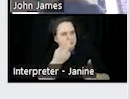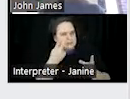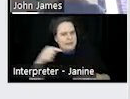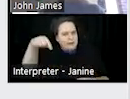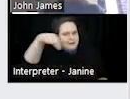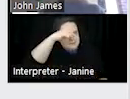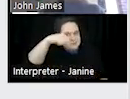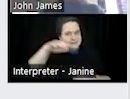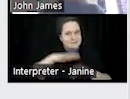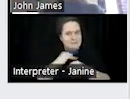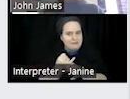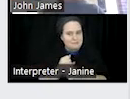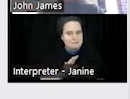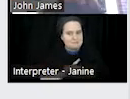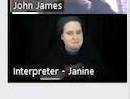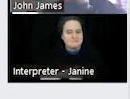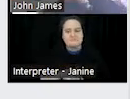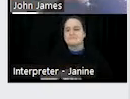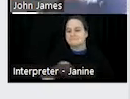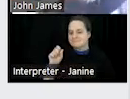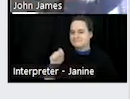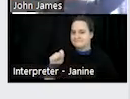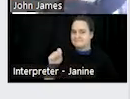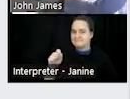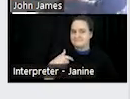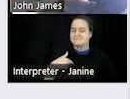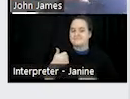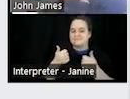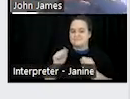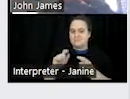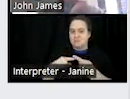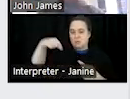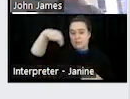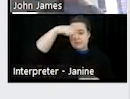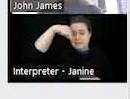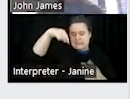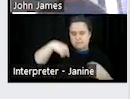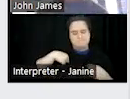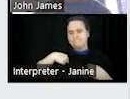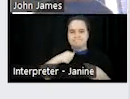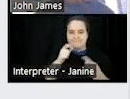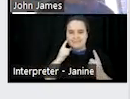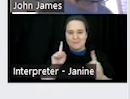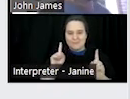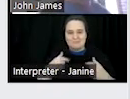John. Yeah, I tried to get hypnotized, but it didn't work. I was too scared.